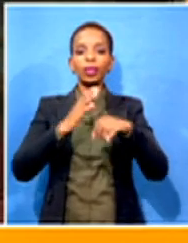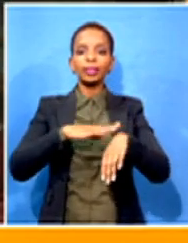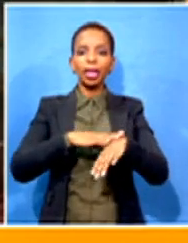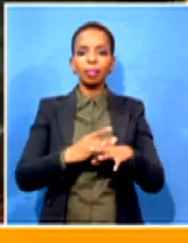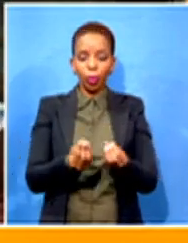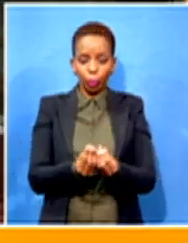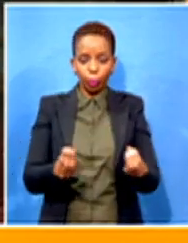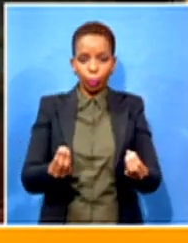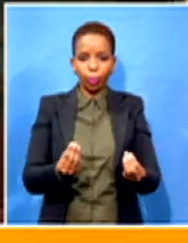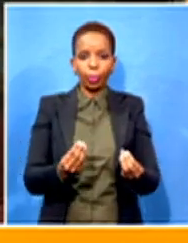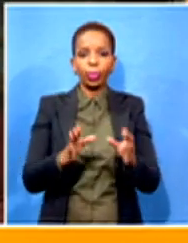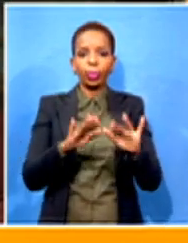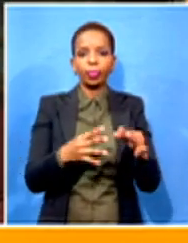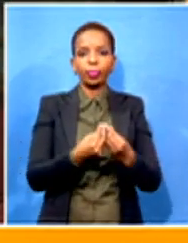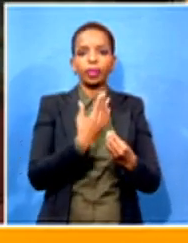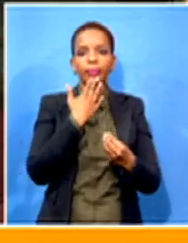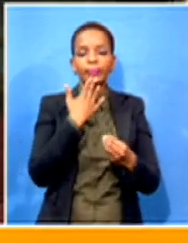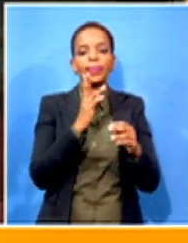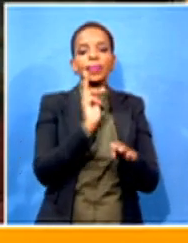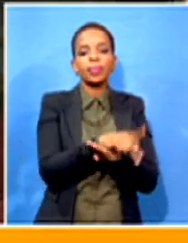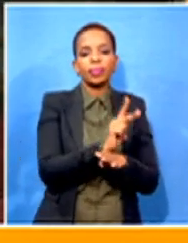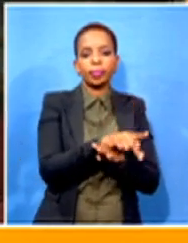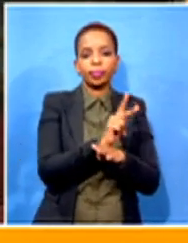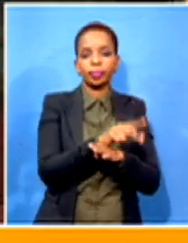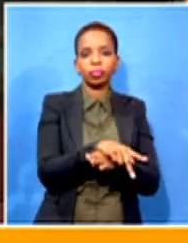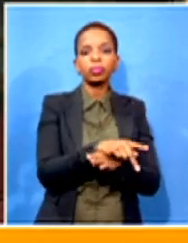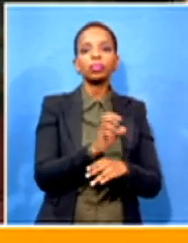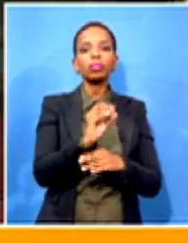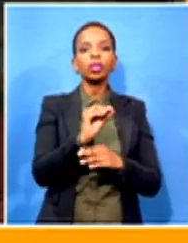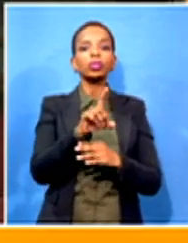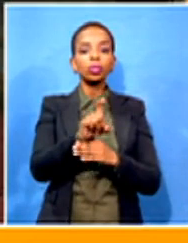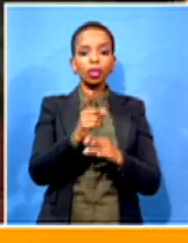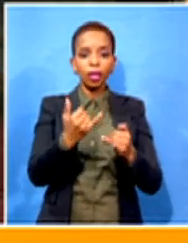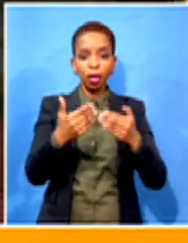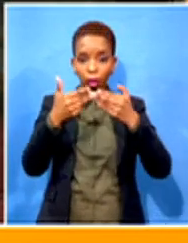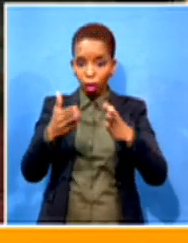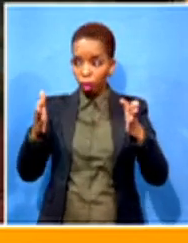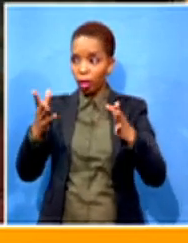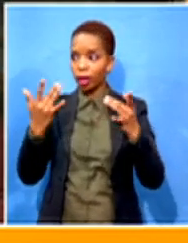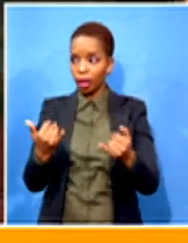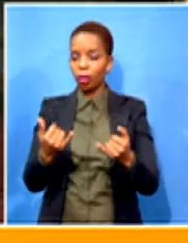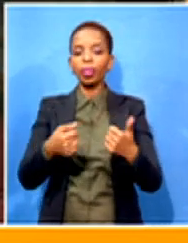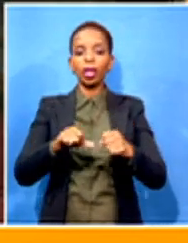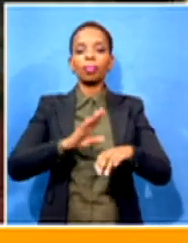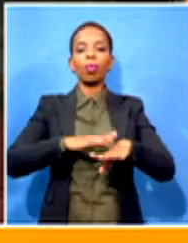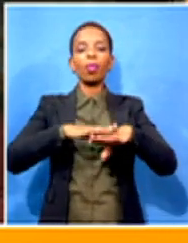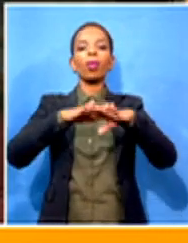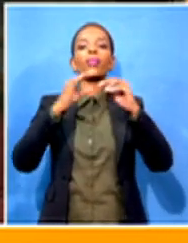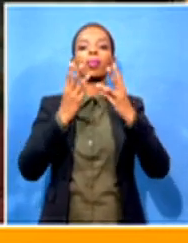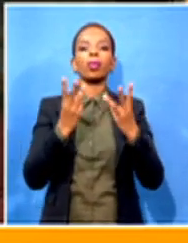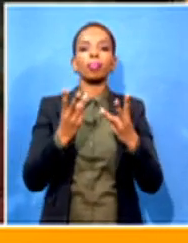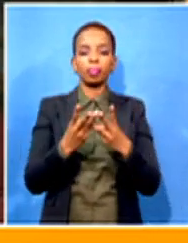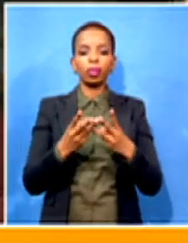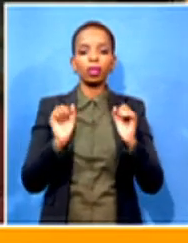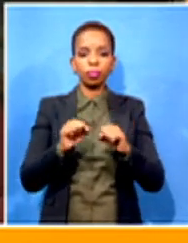home with the helpers. And therefore, you know, as the industry opens up, more and more people will be allowed to go back to work. But of